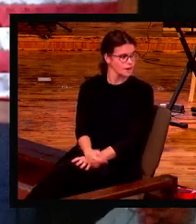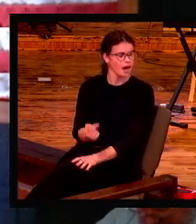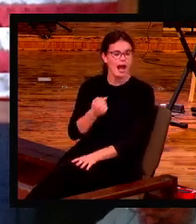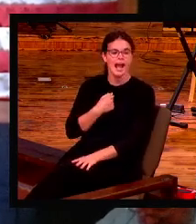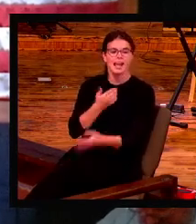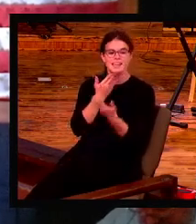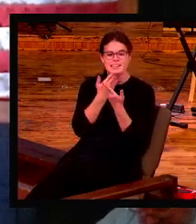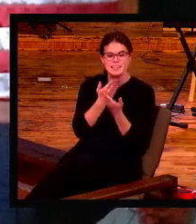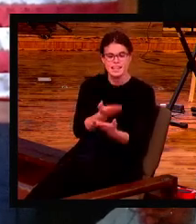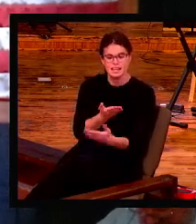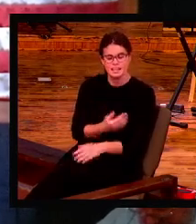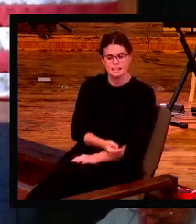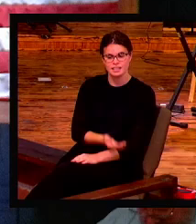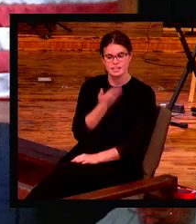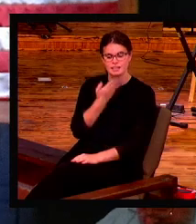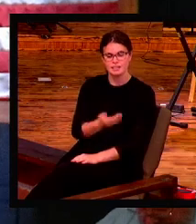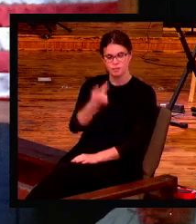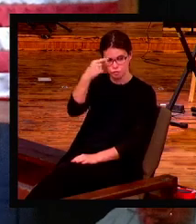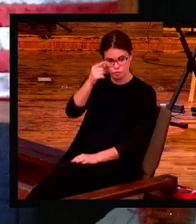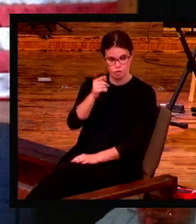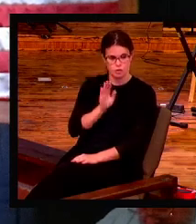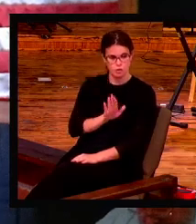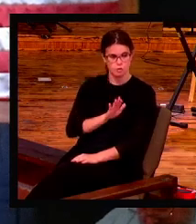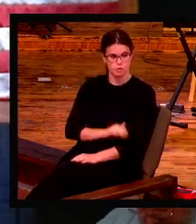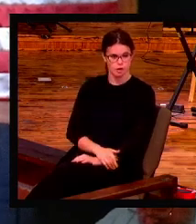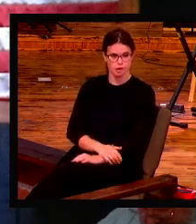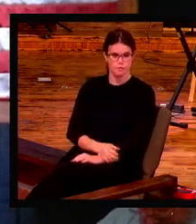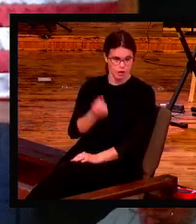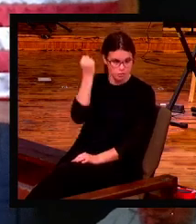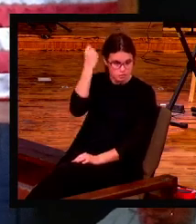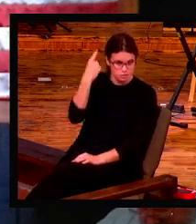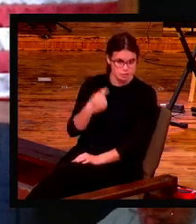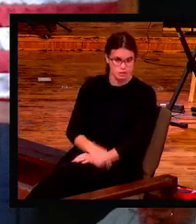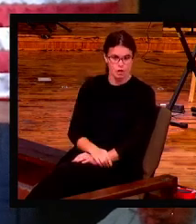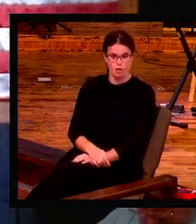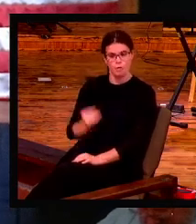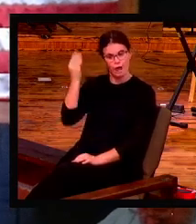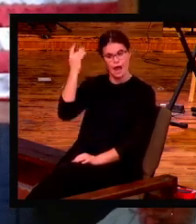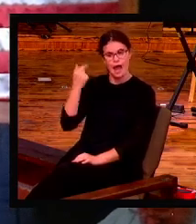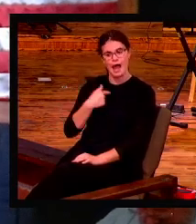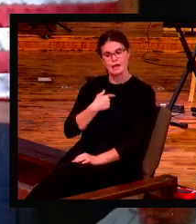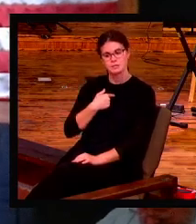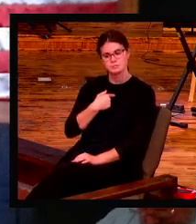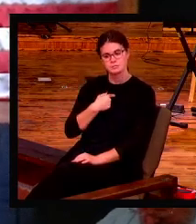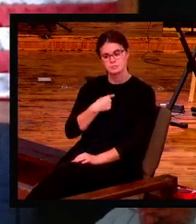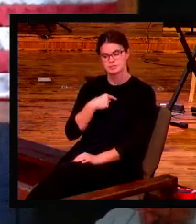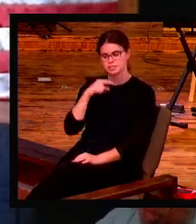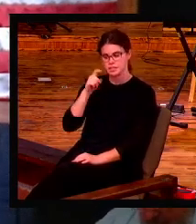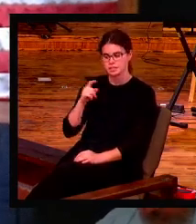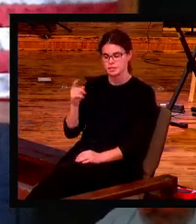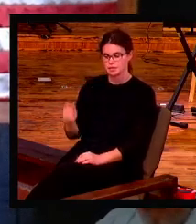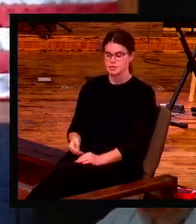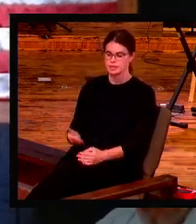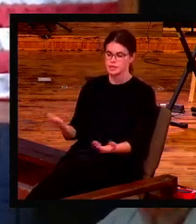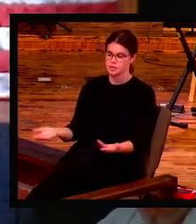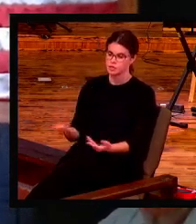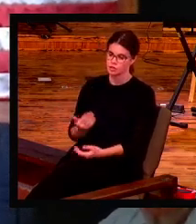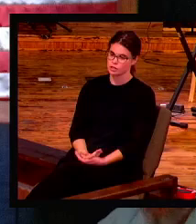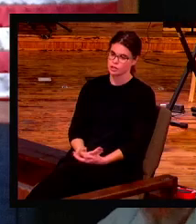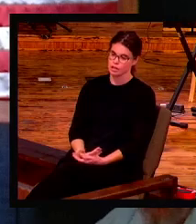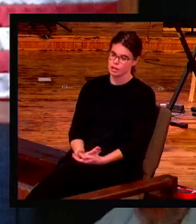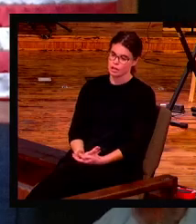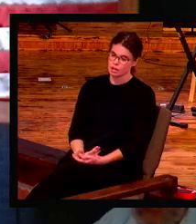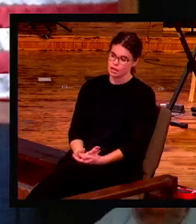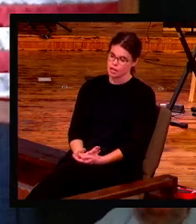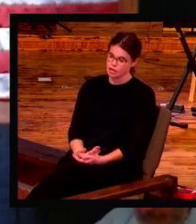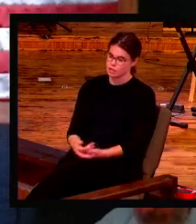grace, as I was supposed to be here a couple of months ago. And as Pastor Dwayne said, we were pleasantly surprised with a new